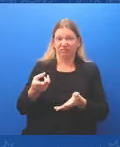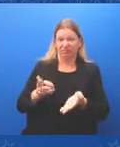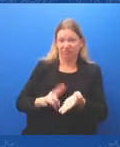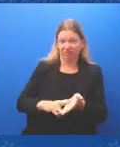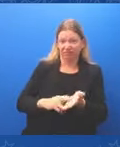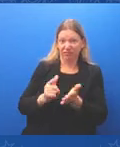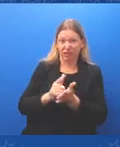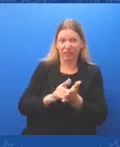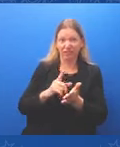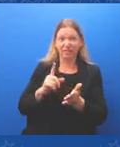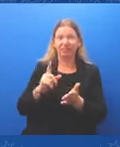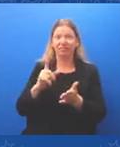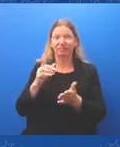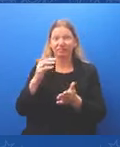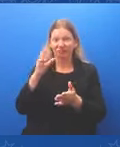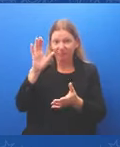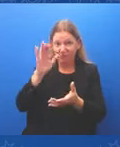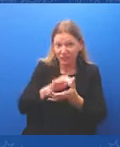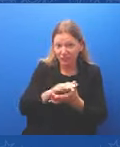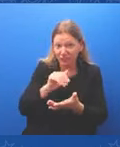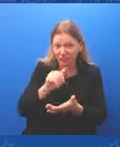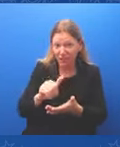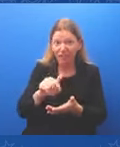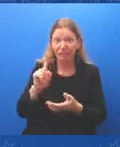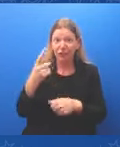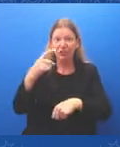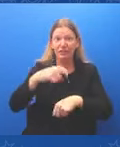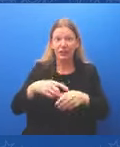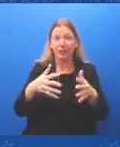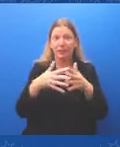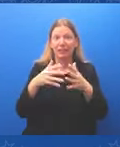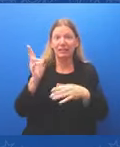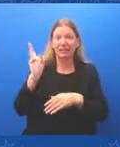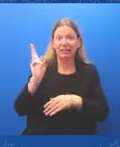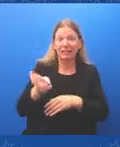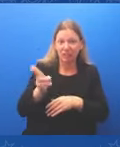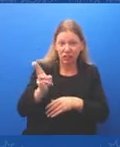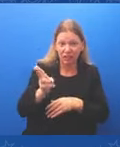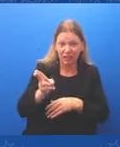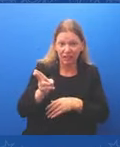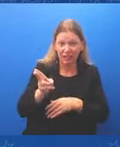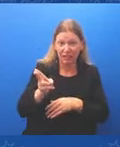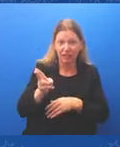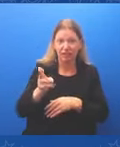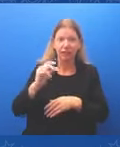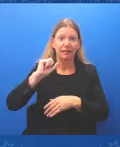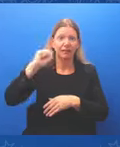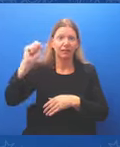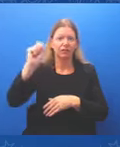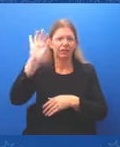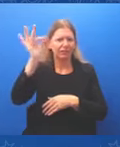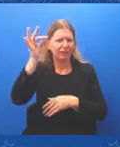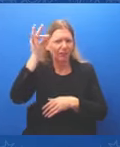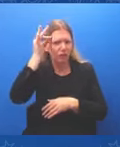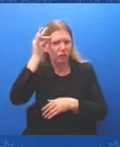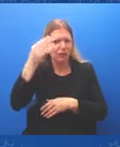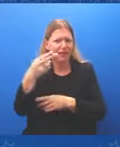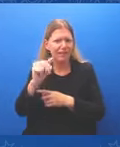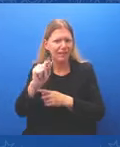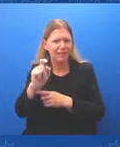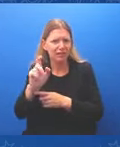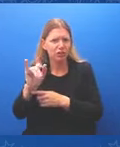federal hate crime in Emmett Till's name. It took that long, 100 years. 100